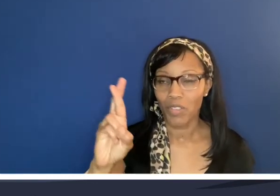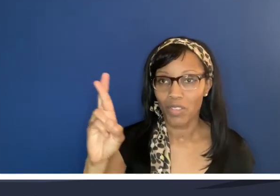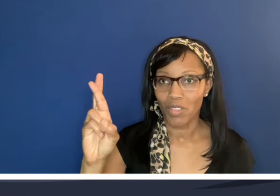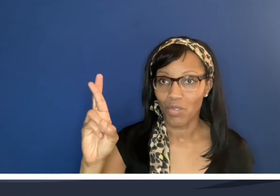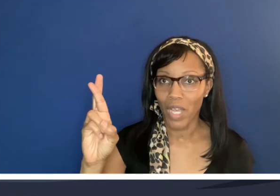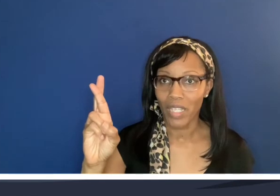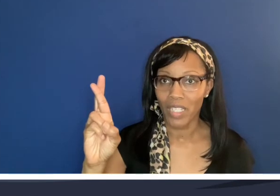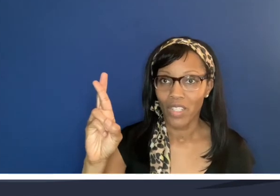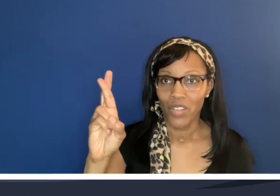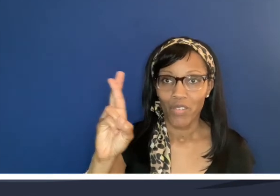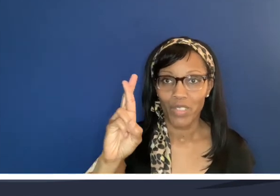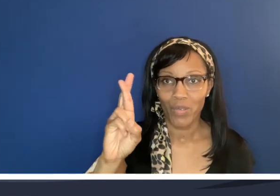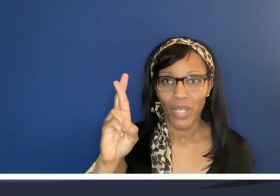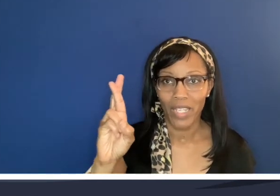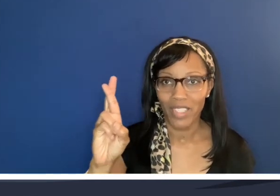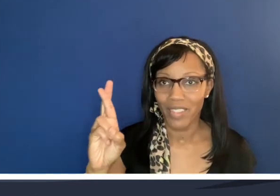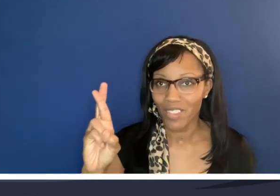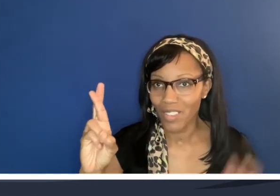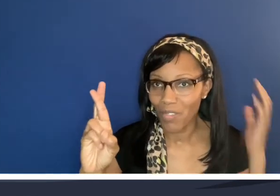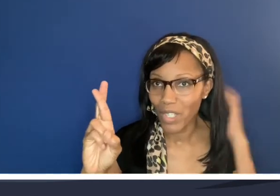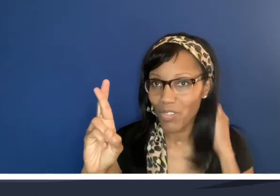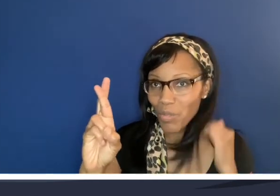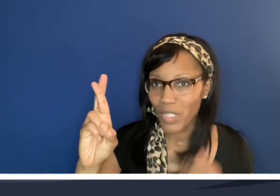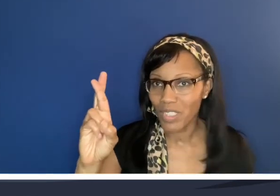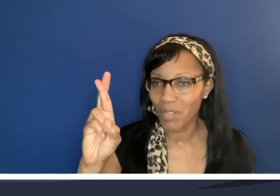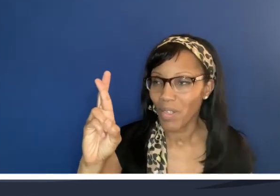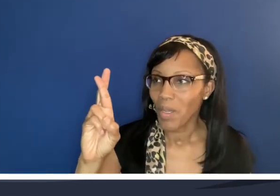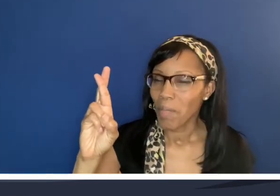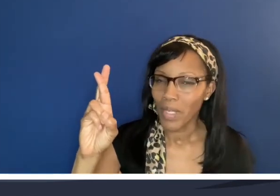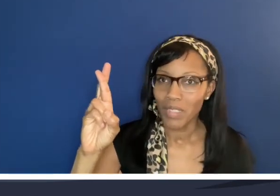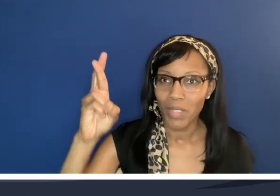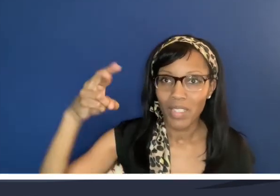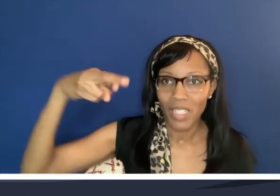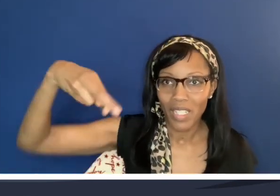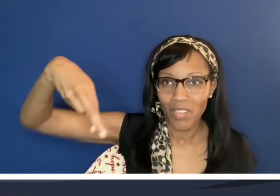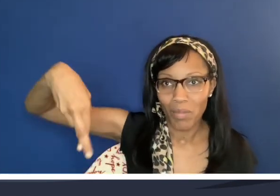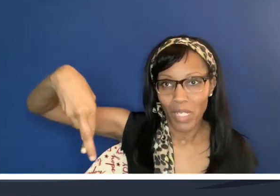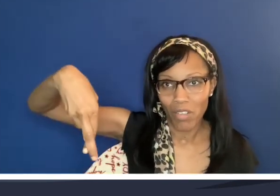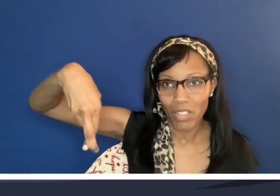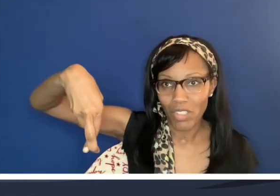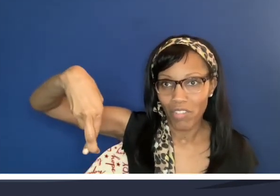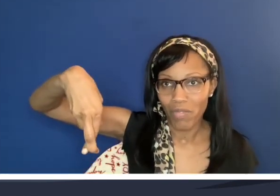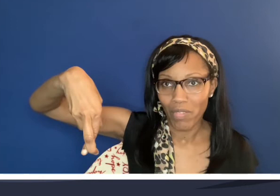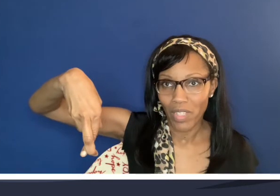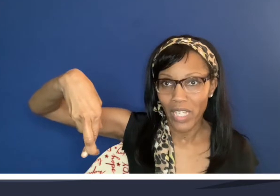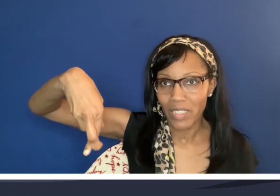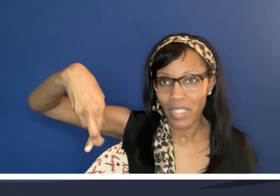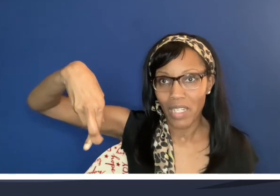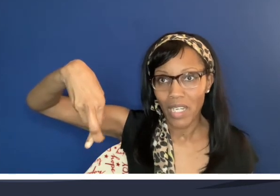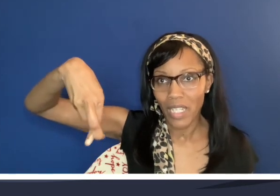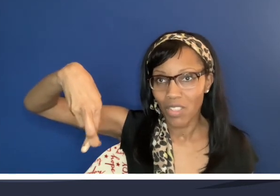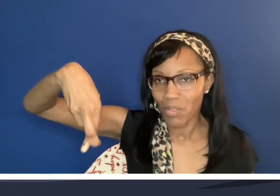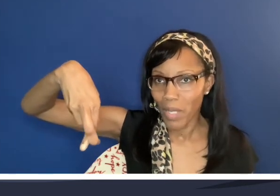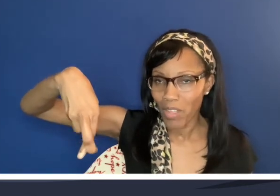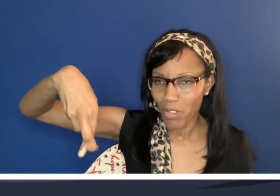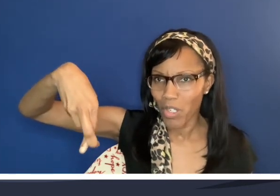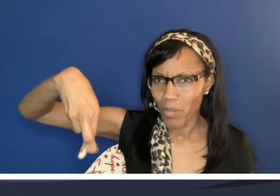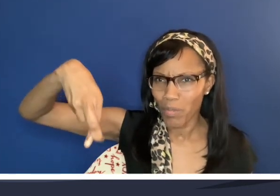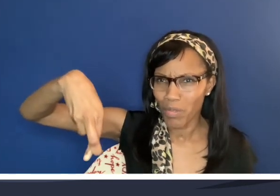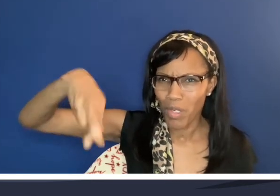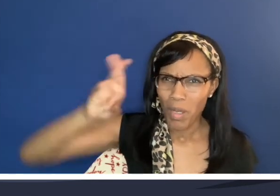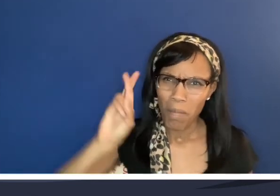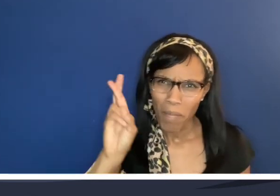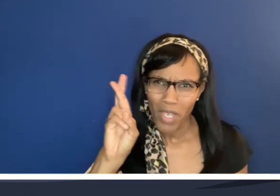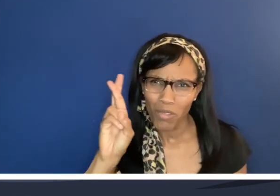this picture says rocket. Reason why I think she said restroom because it makes me think of somebody crossing their legs like, oh, I gotta use the